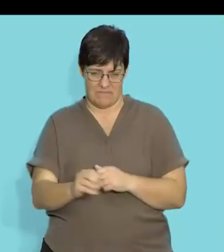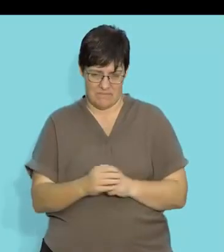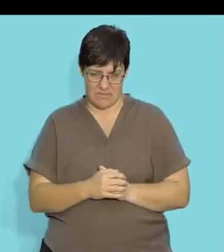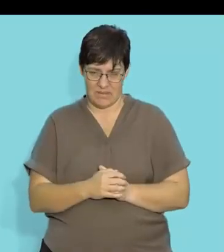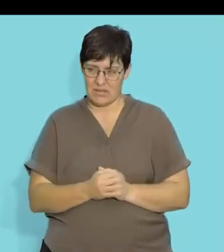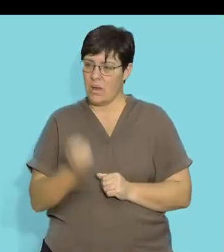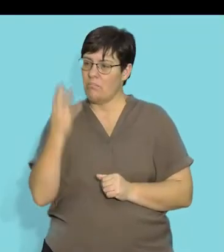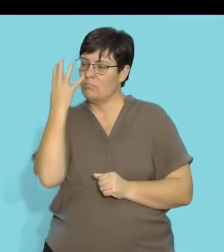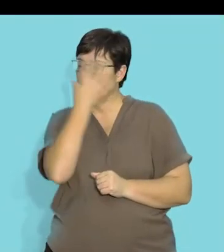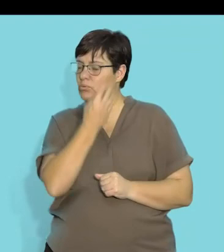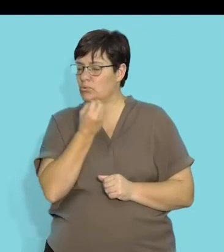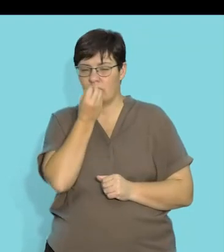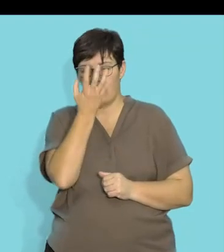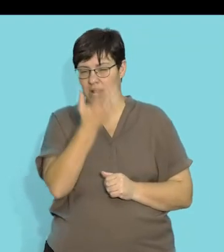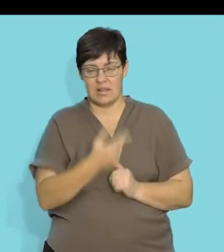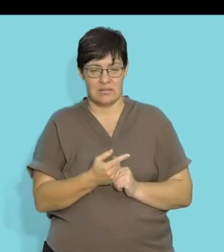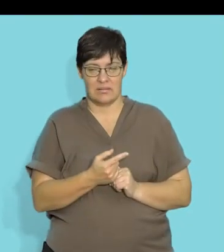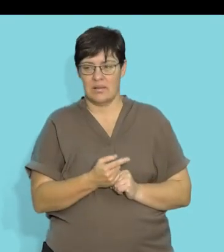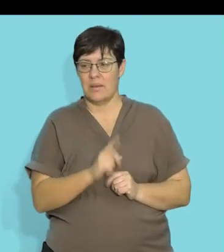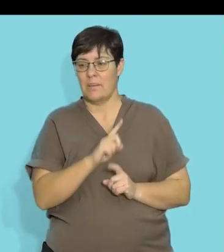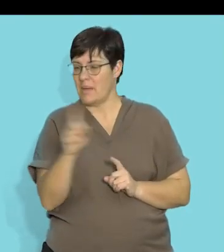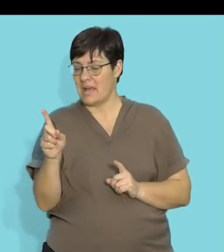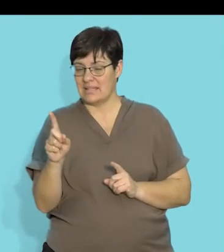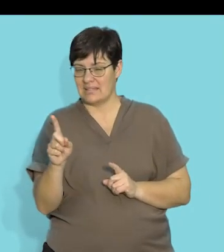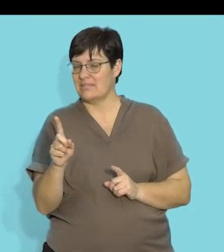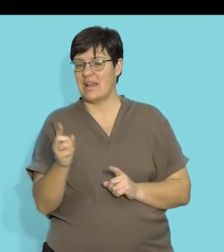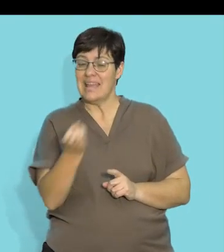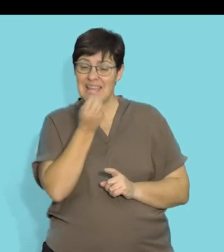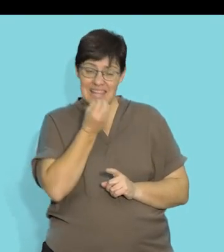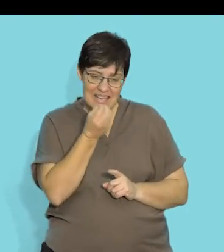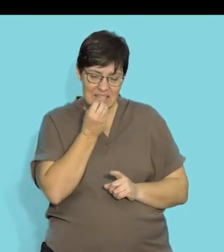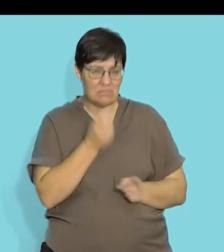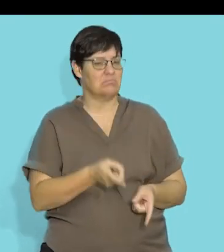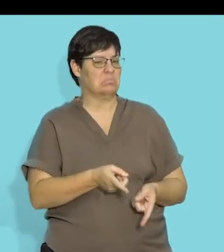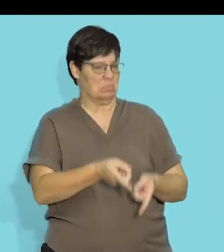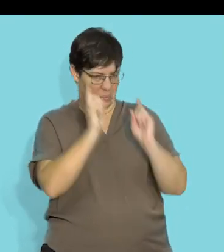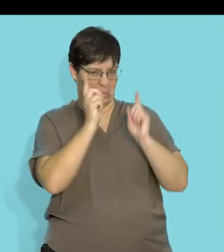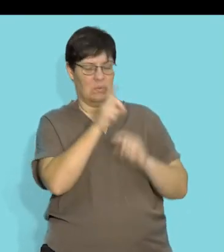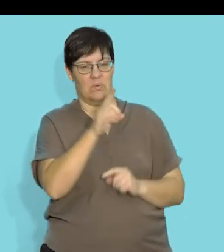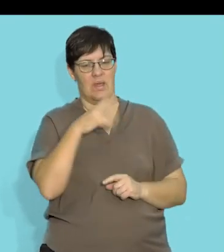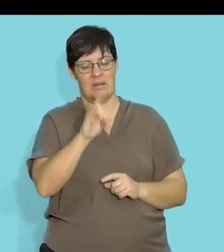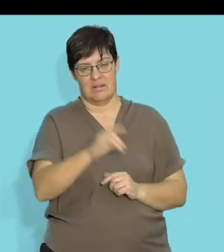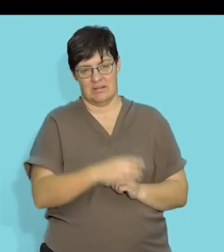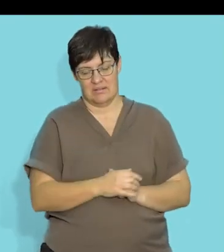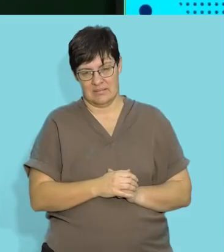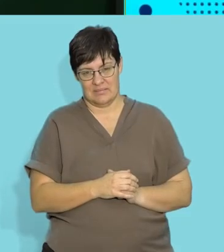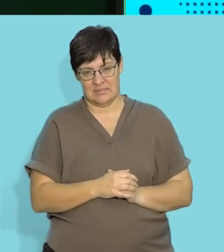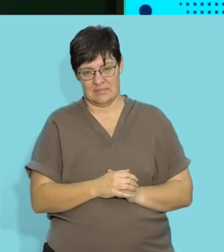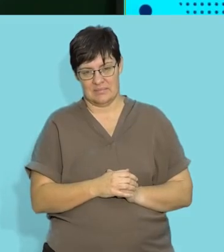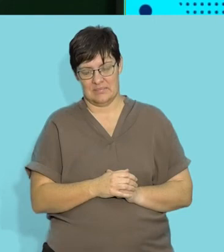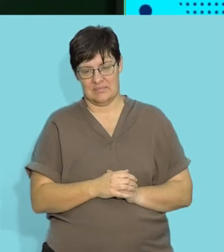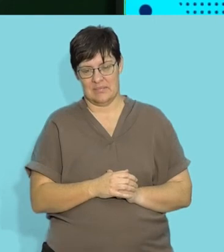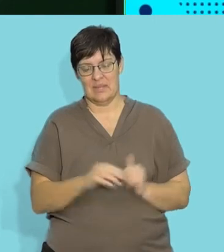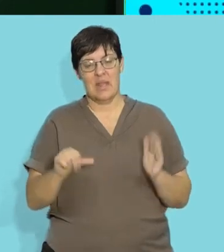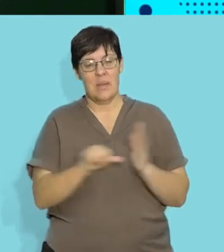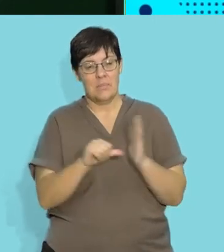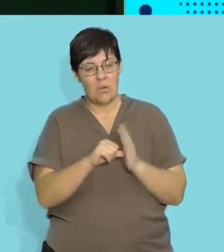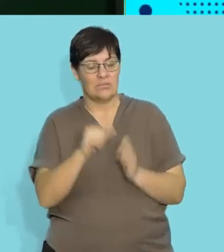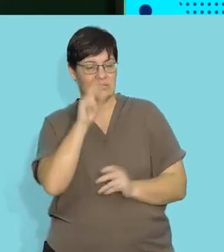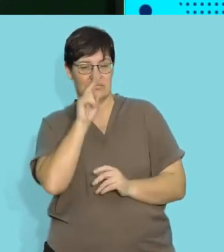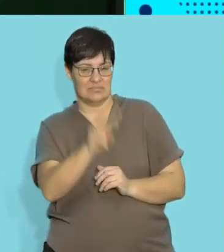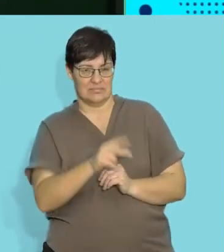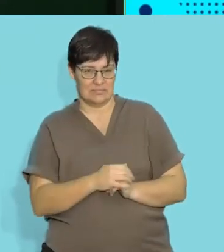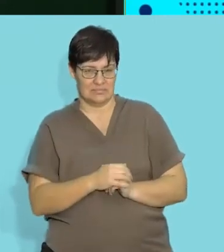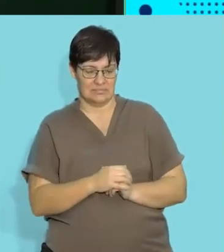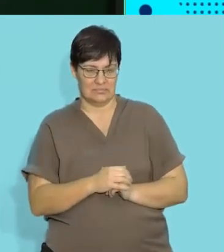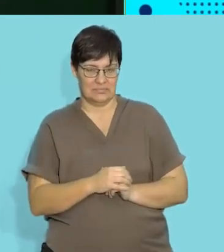beautiful flowers, very enticing, but again very toxic to certain herbivores. So guys, it's important that we recognize that at